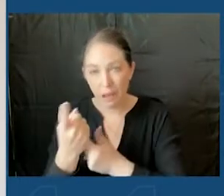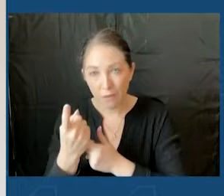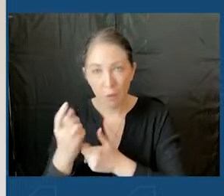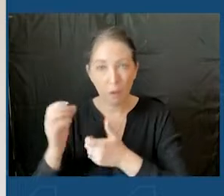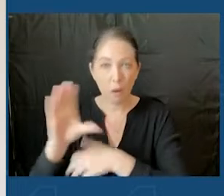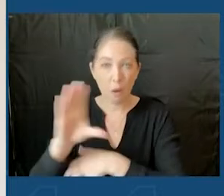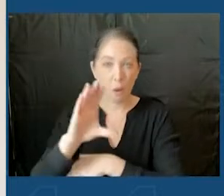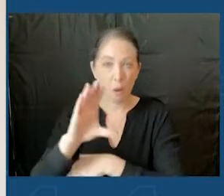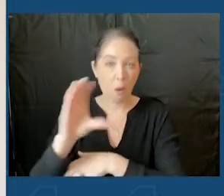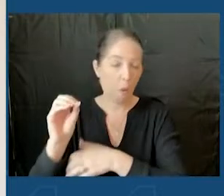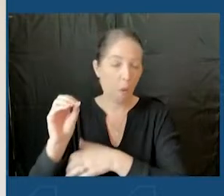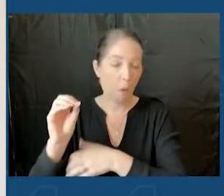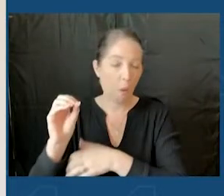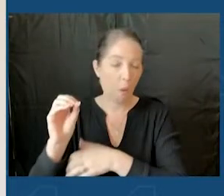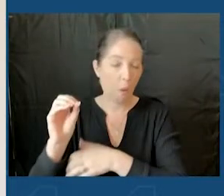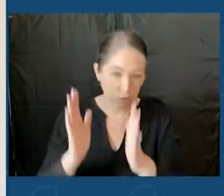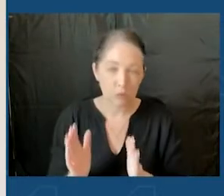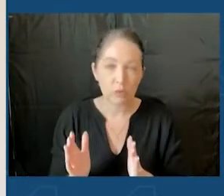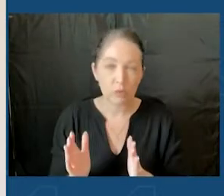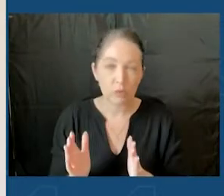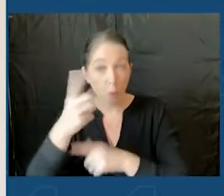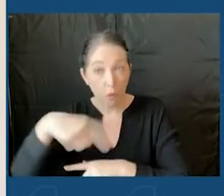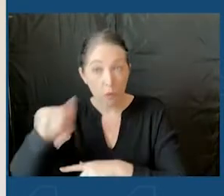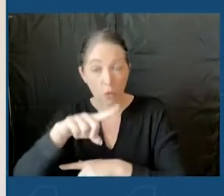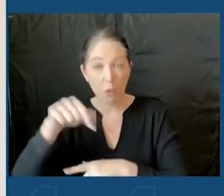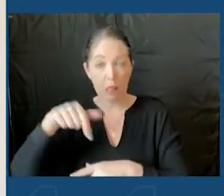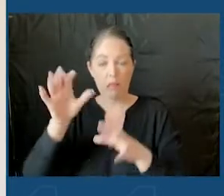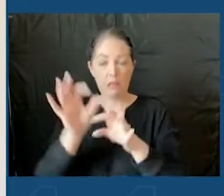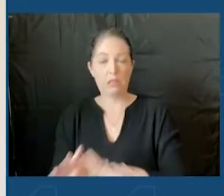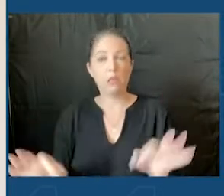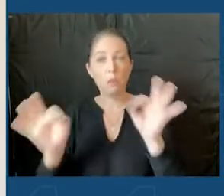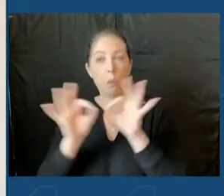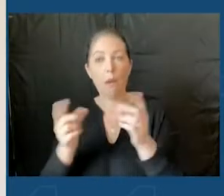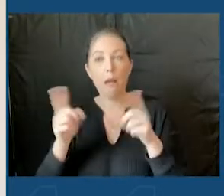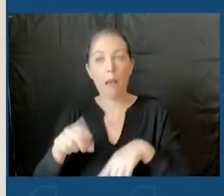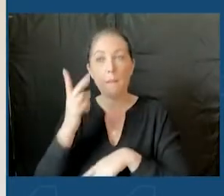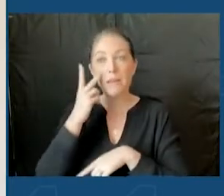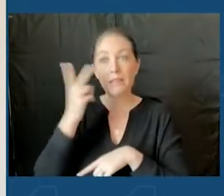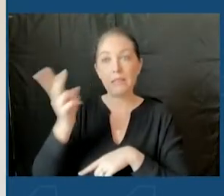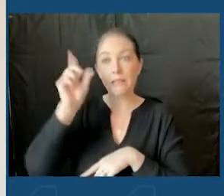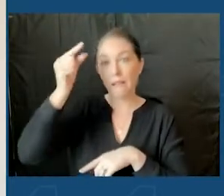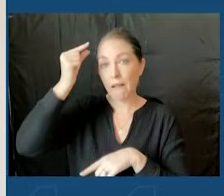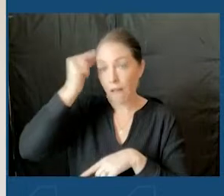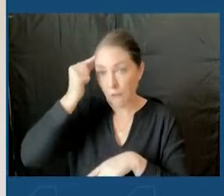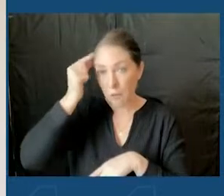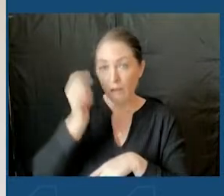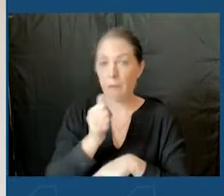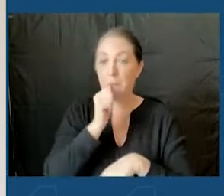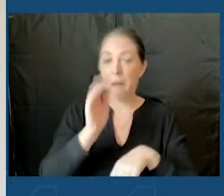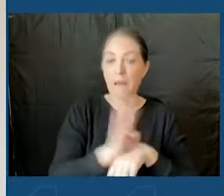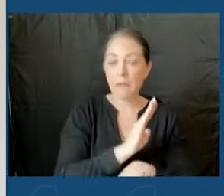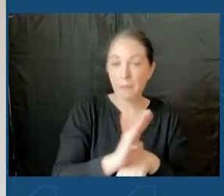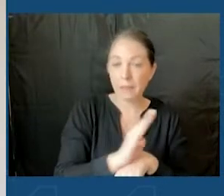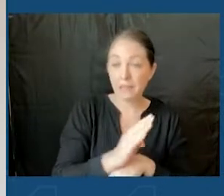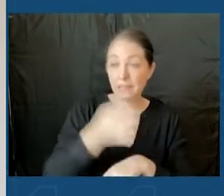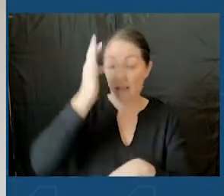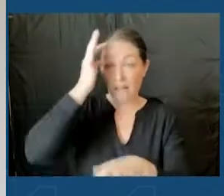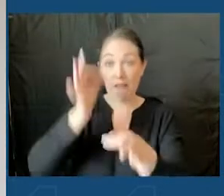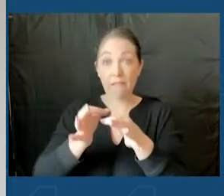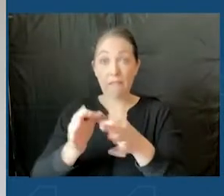of you, this is very important when we see government, the private sector, and the faith community come